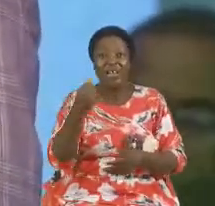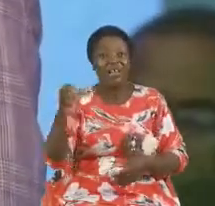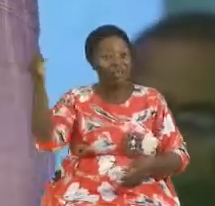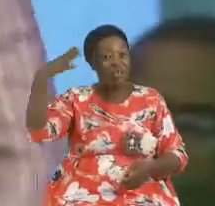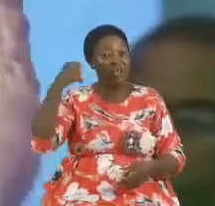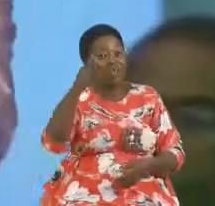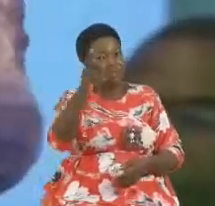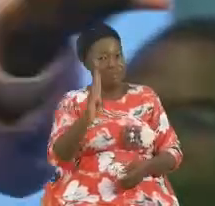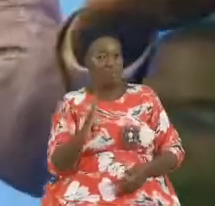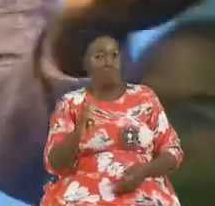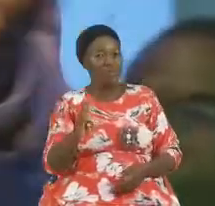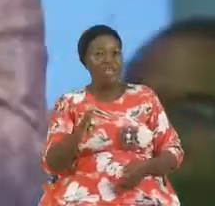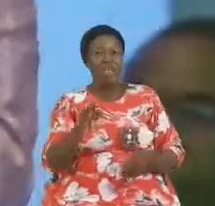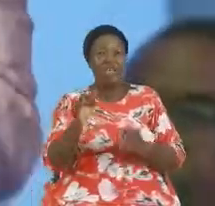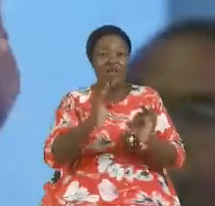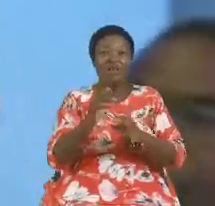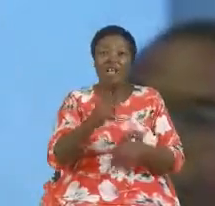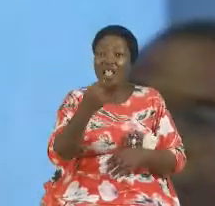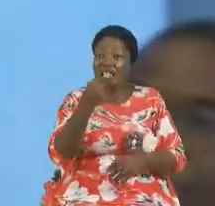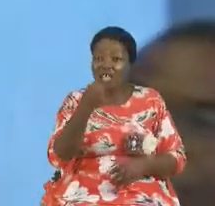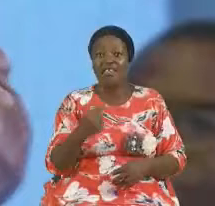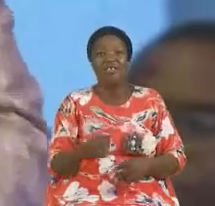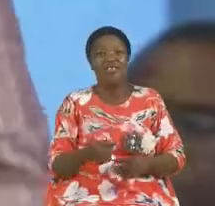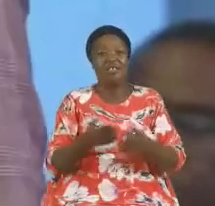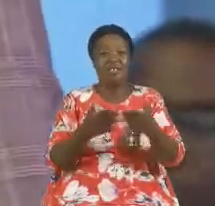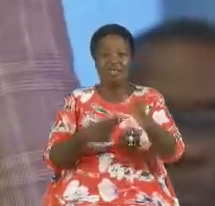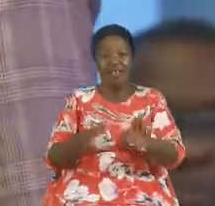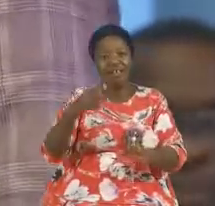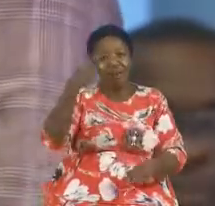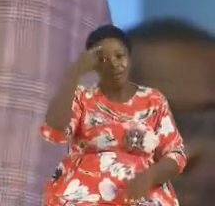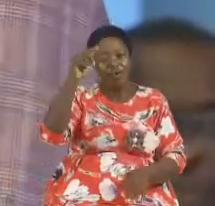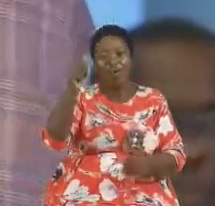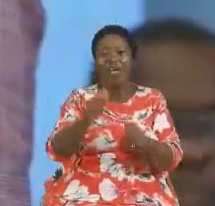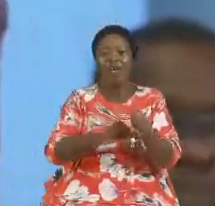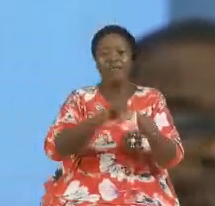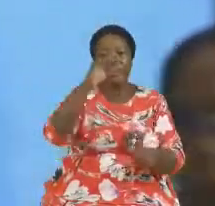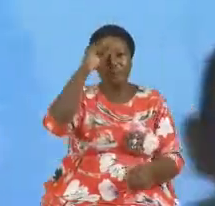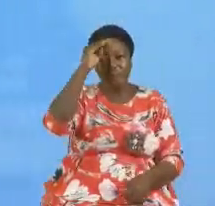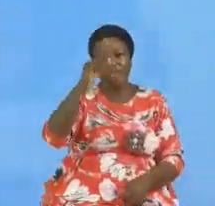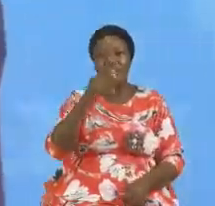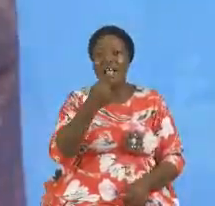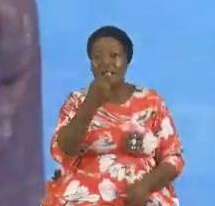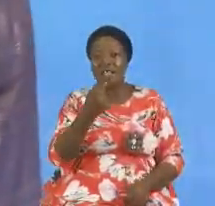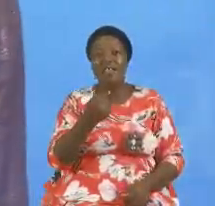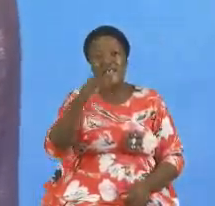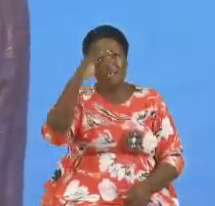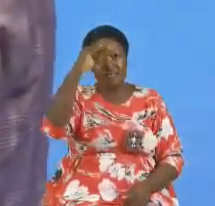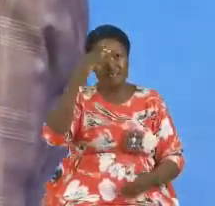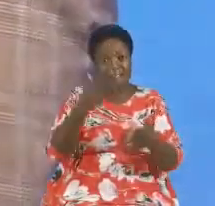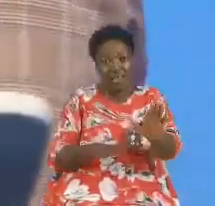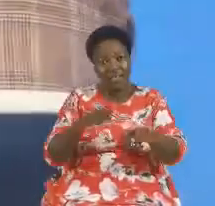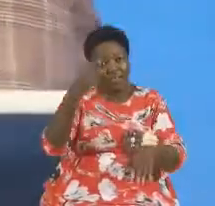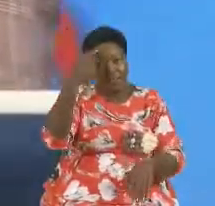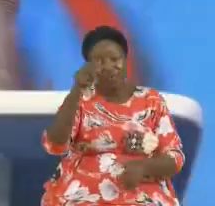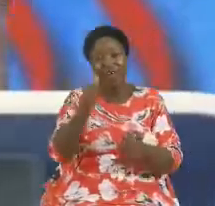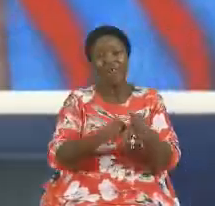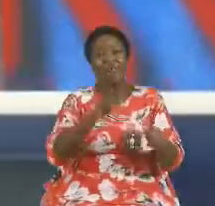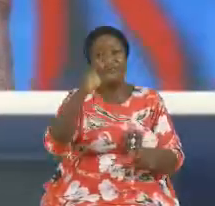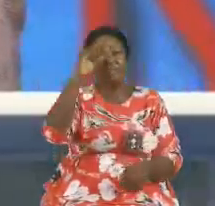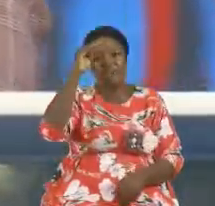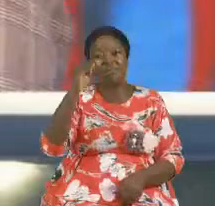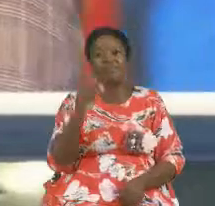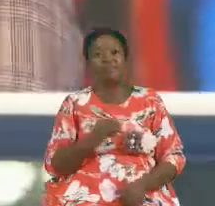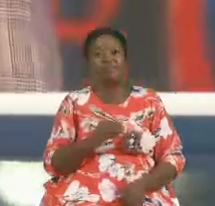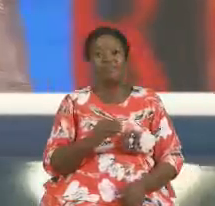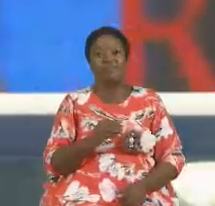glory and honor. That by the grace of God, it should taste death for every